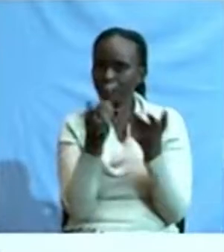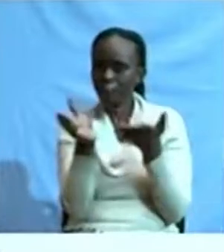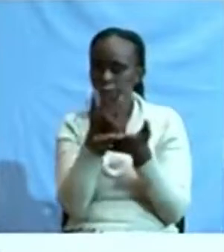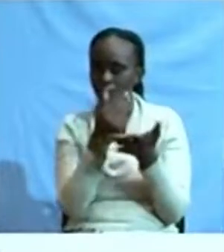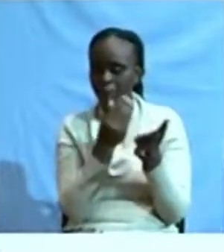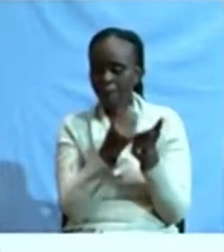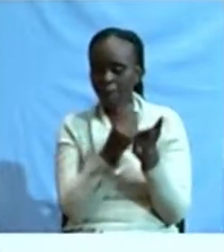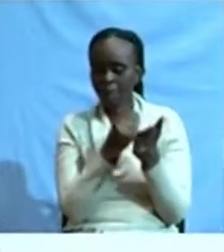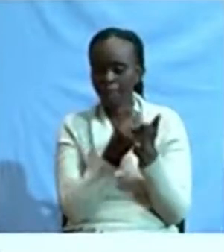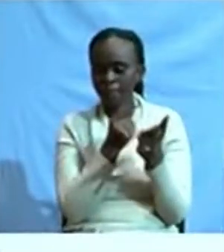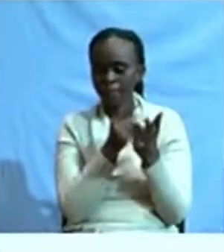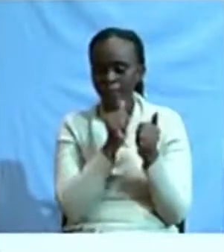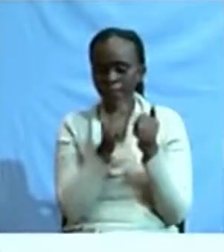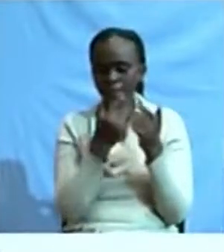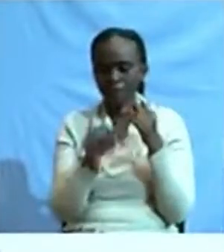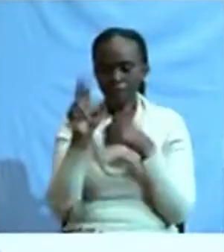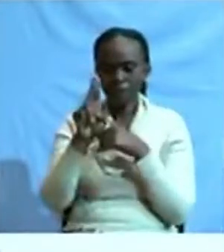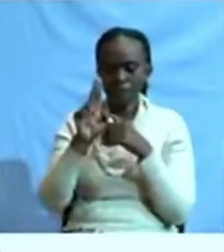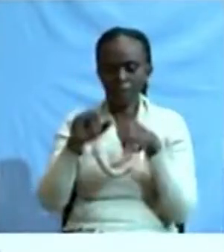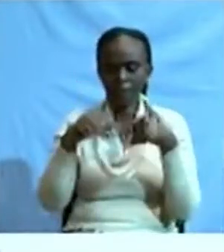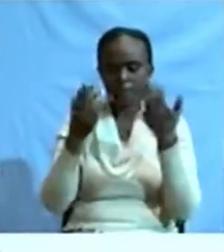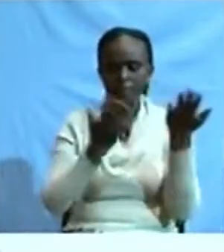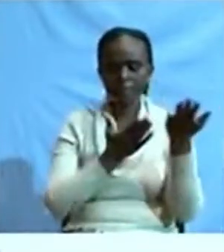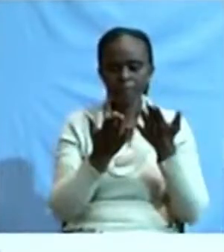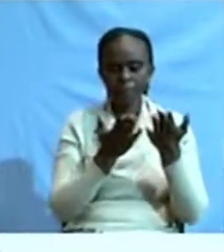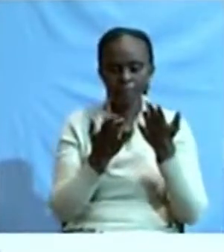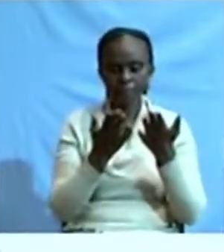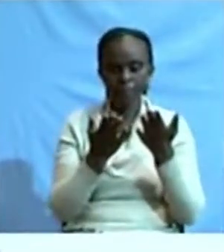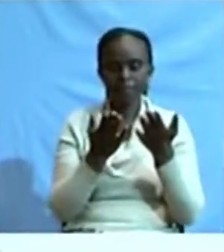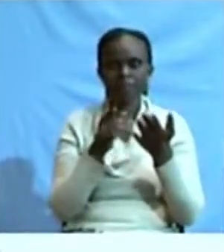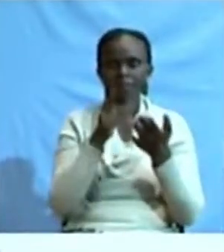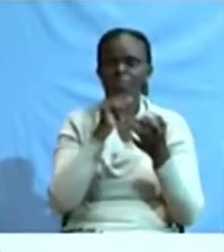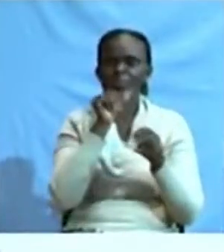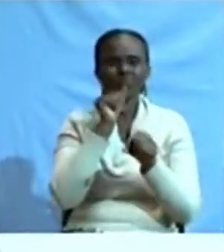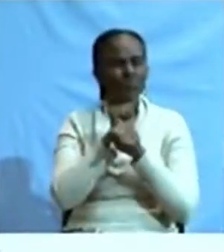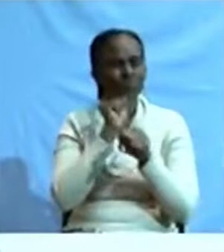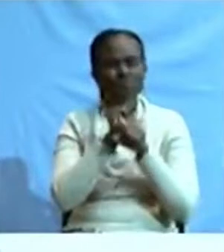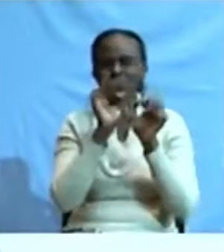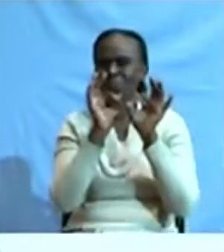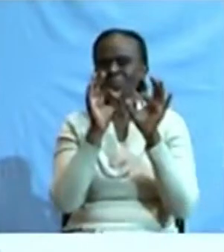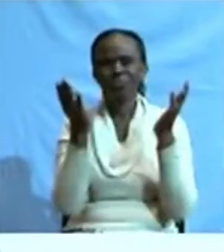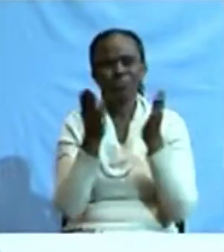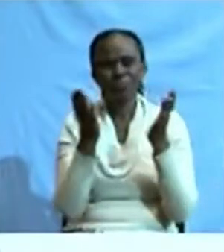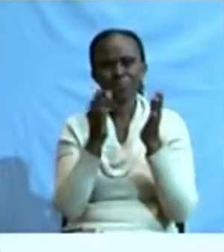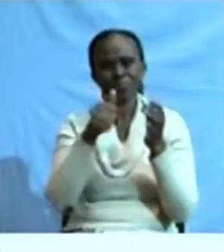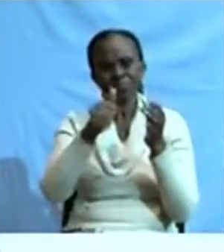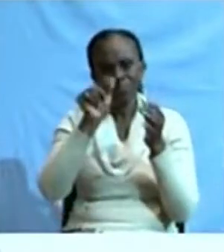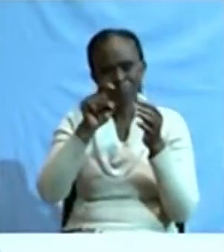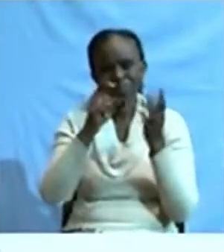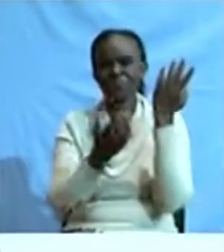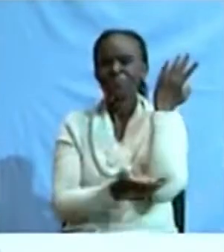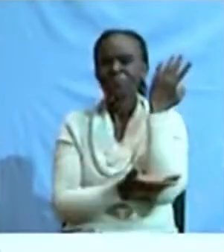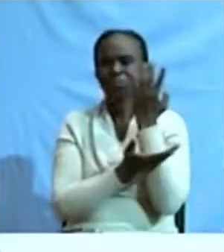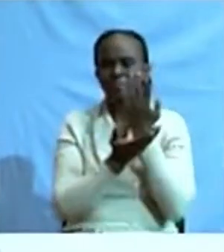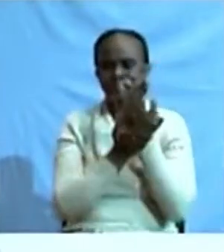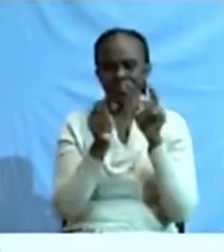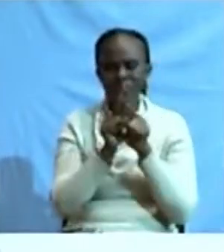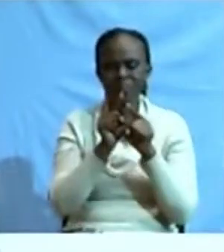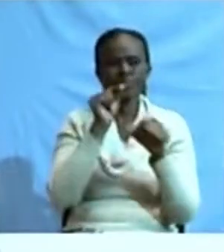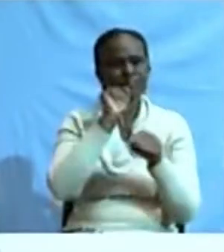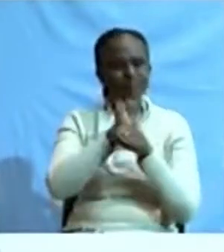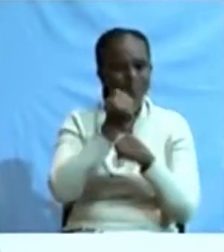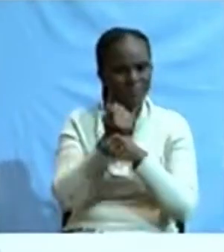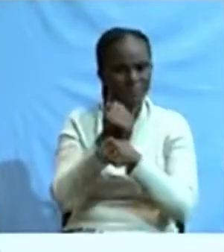revenue, which you should use to offer service. So you're not doing very well in that area. You need to improve, you need to be